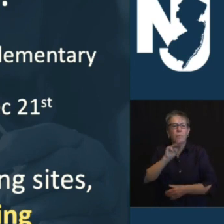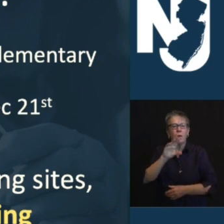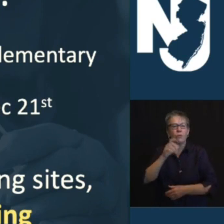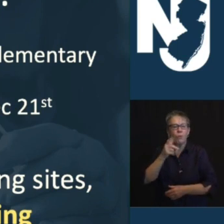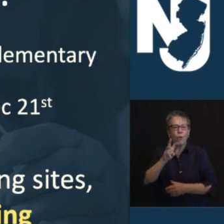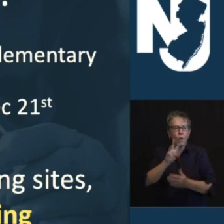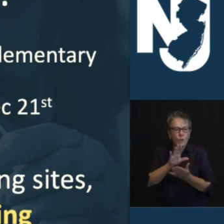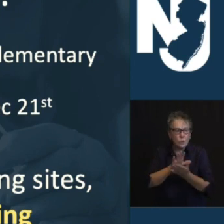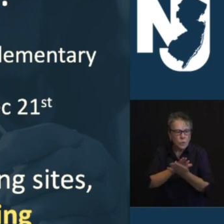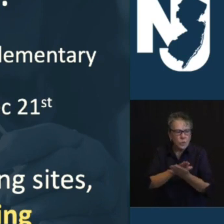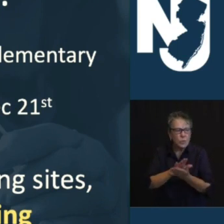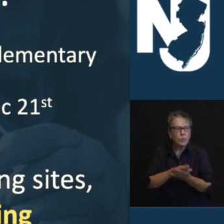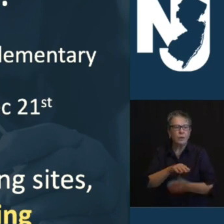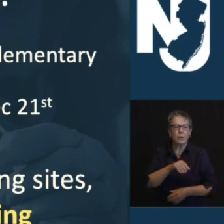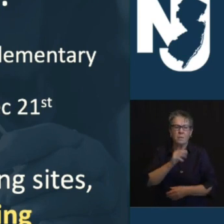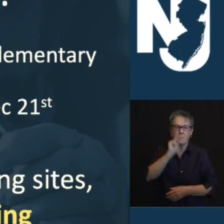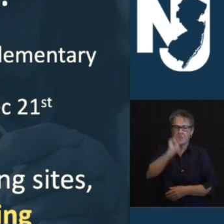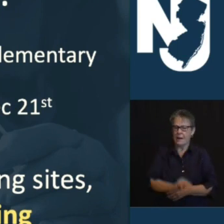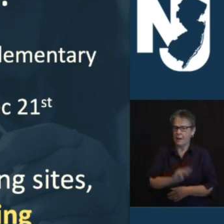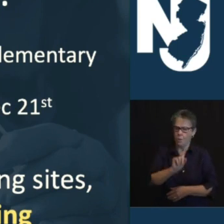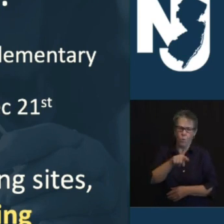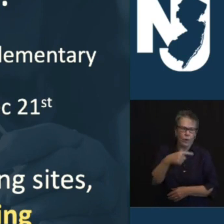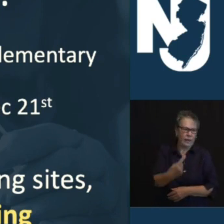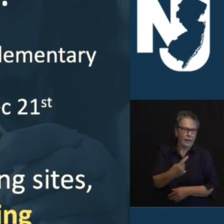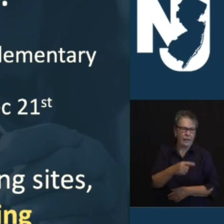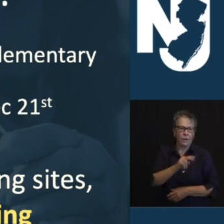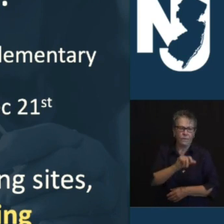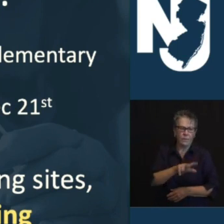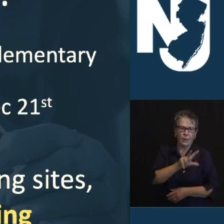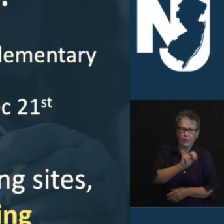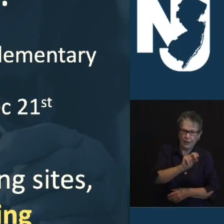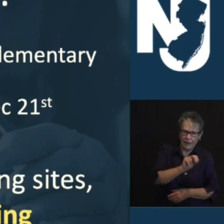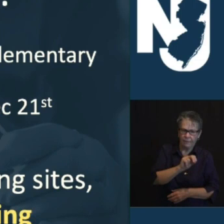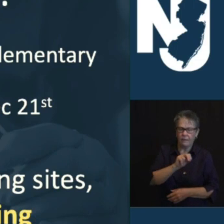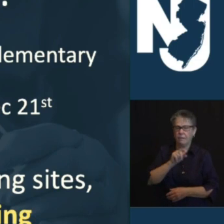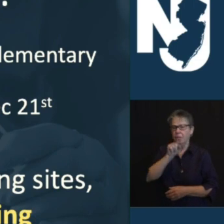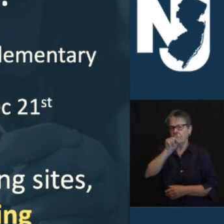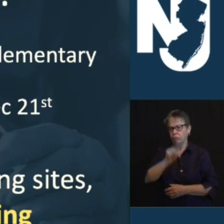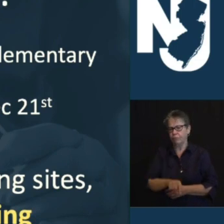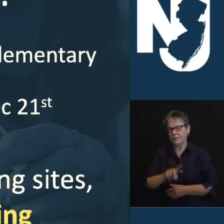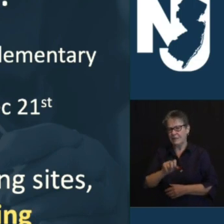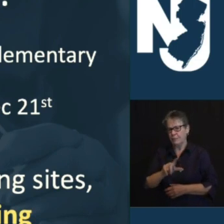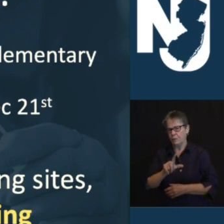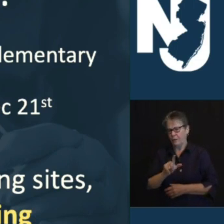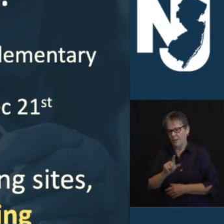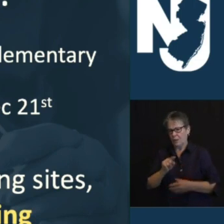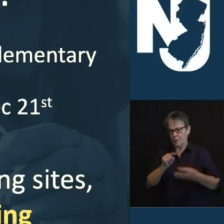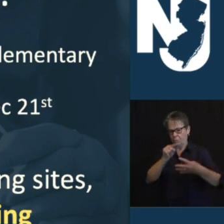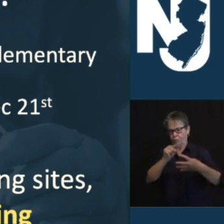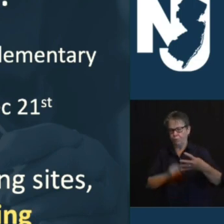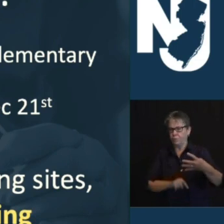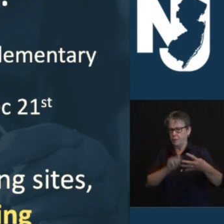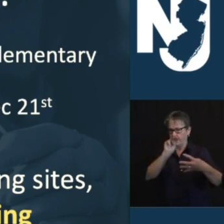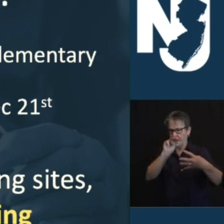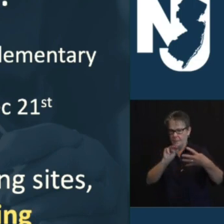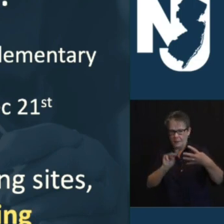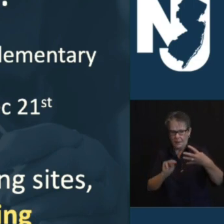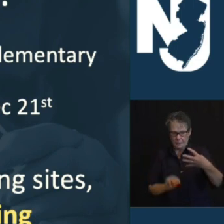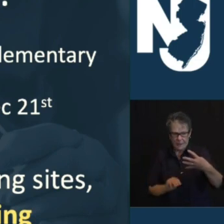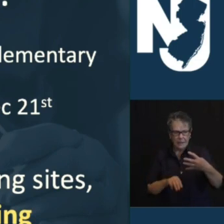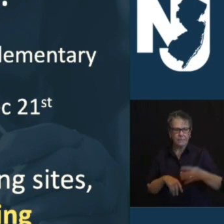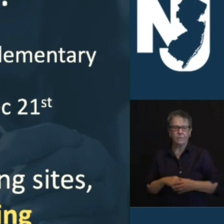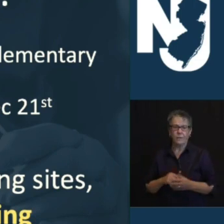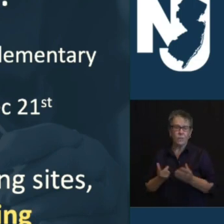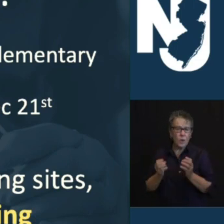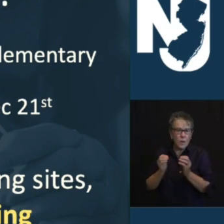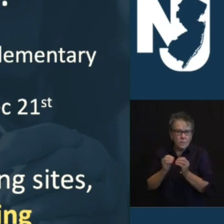next Monday, week from today, November 30th, and every Monday through December 21st. More information on that site is forthcoming and will